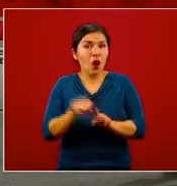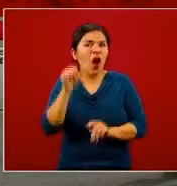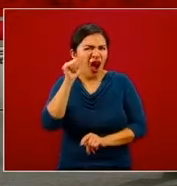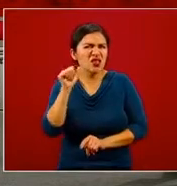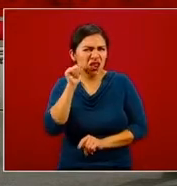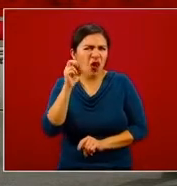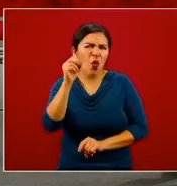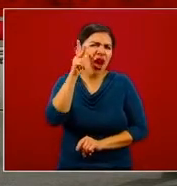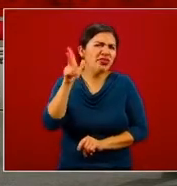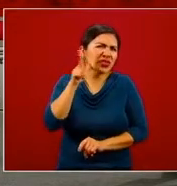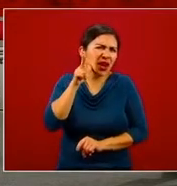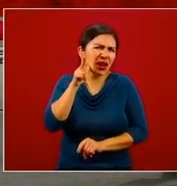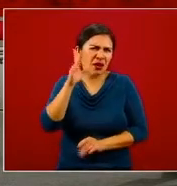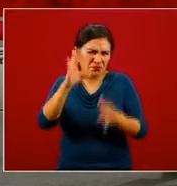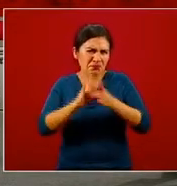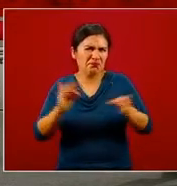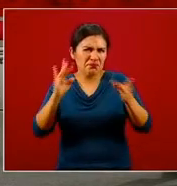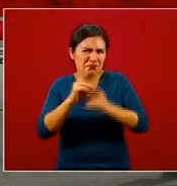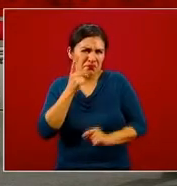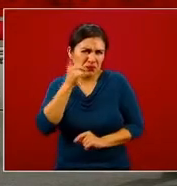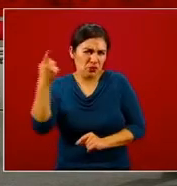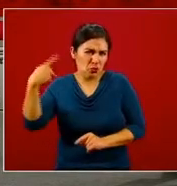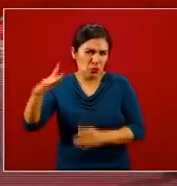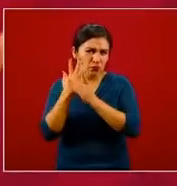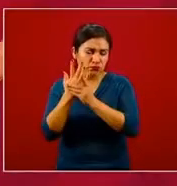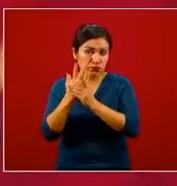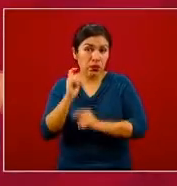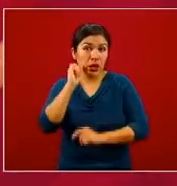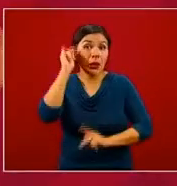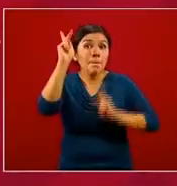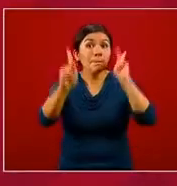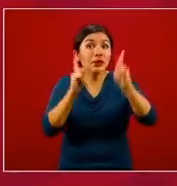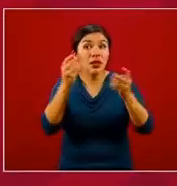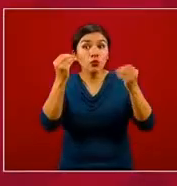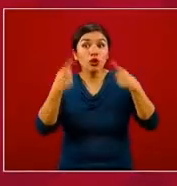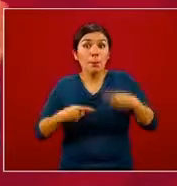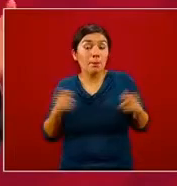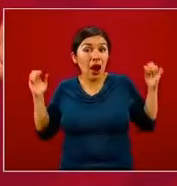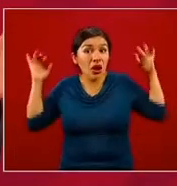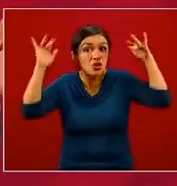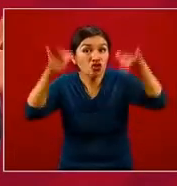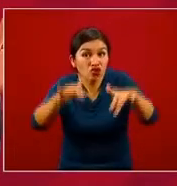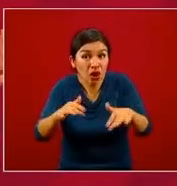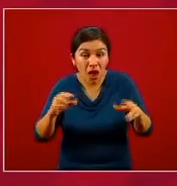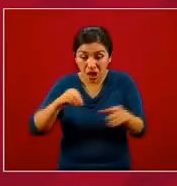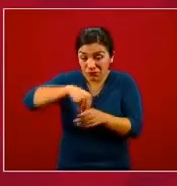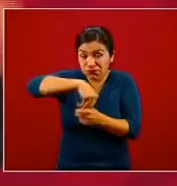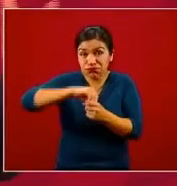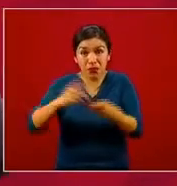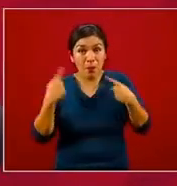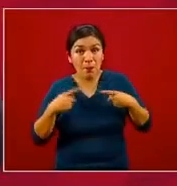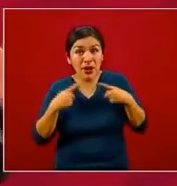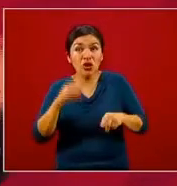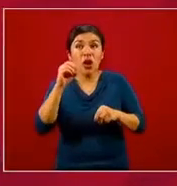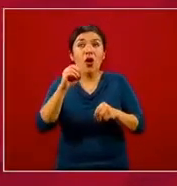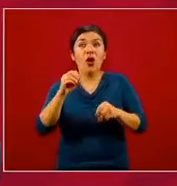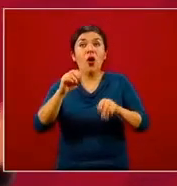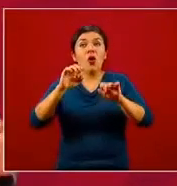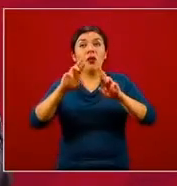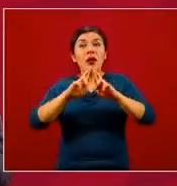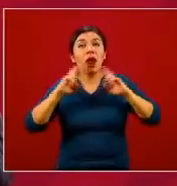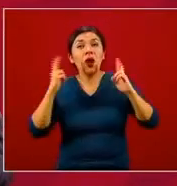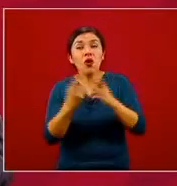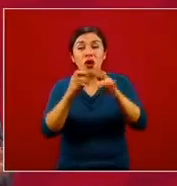or these supervisory visits that were mentioned, it's important to note that, as we mentioned yesterday or the day